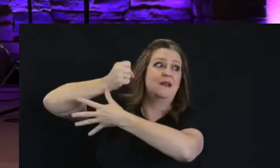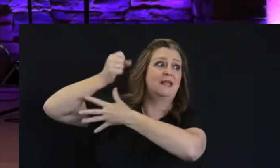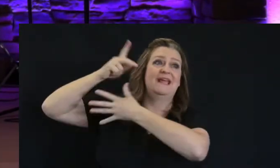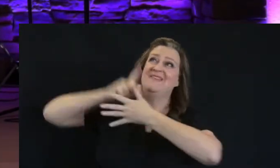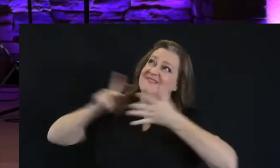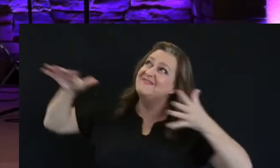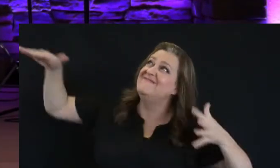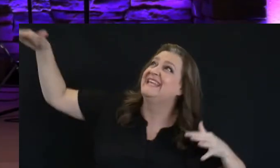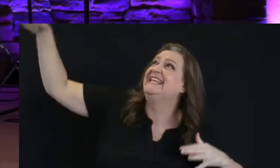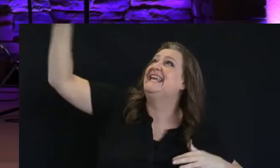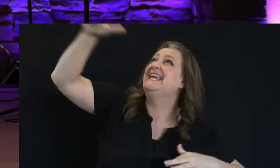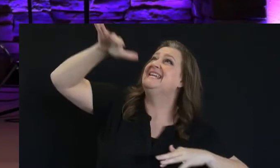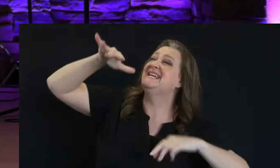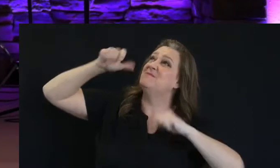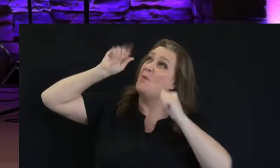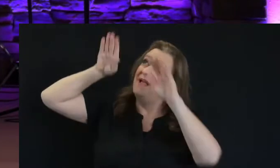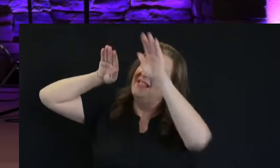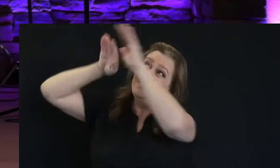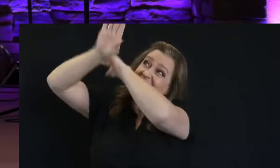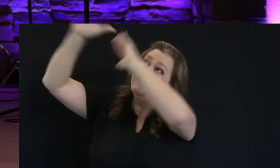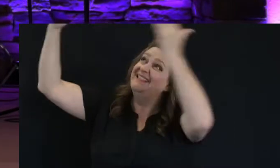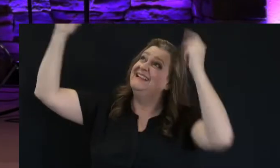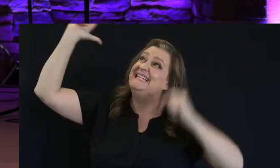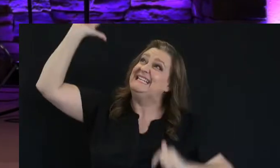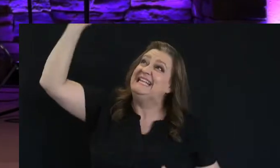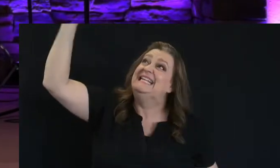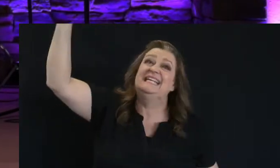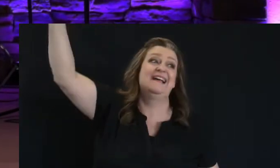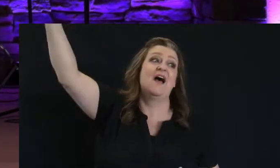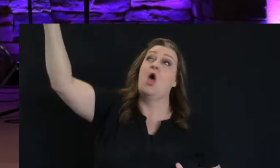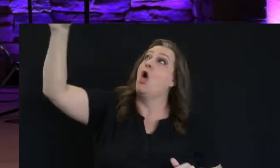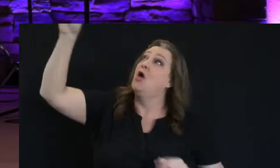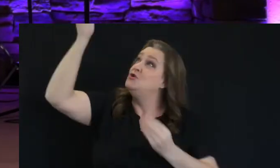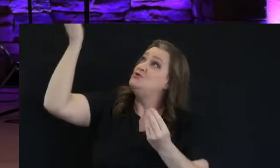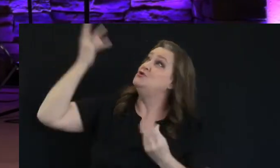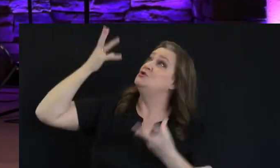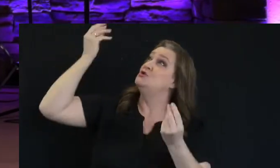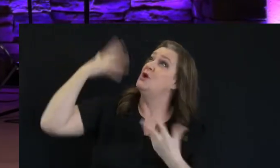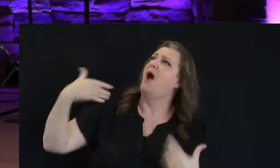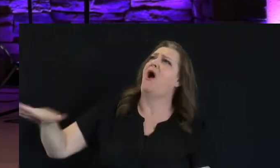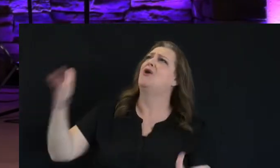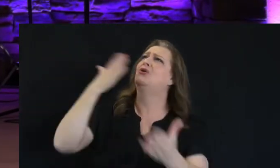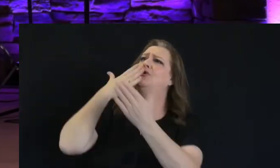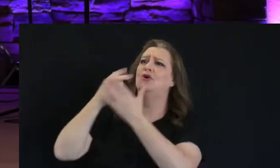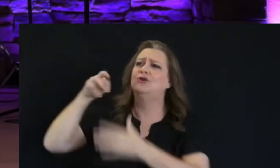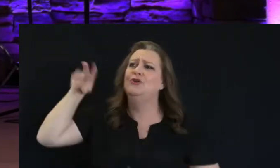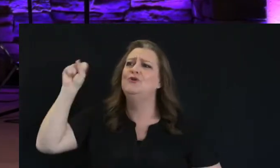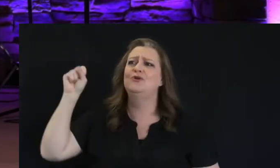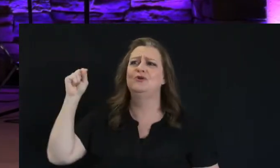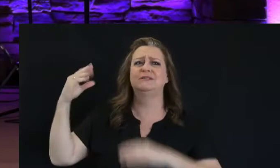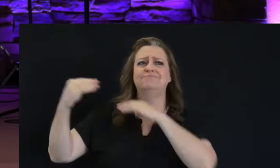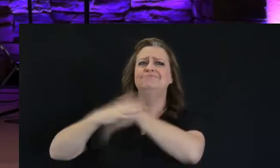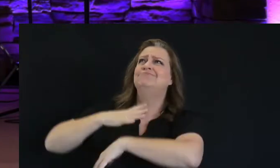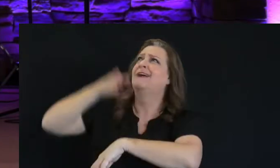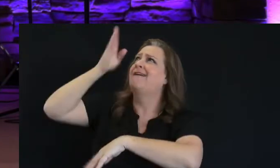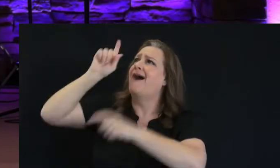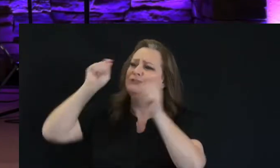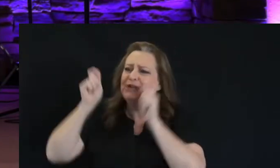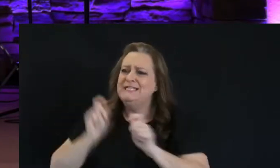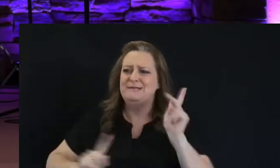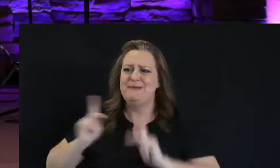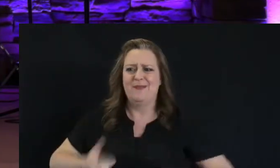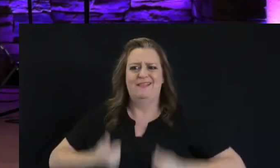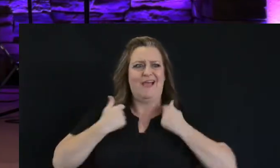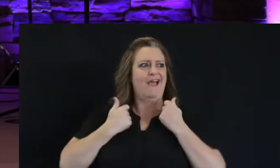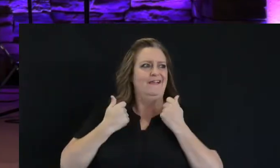we see advancing before our very eyes, then the news that we're going to get is going to be a steady diet of good news of God changing people's lives before our very